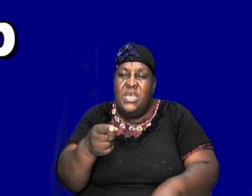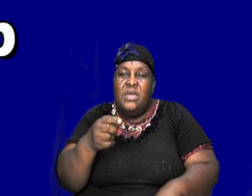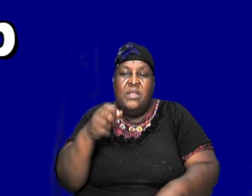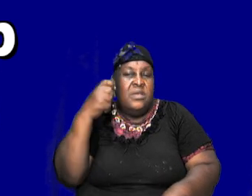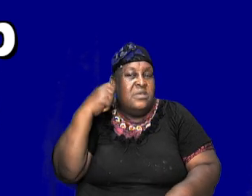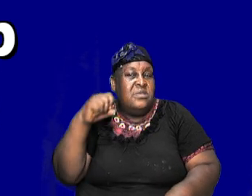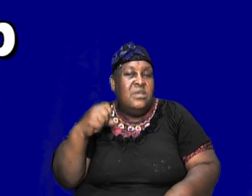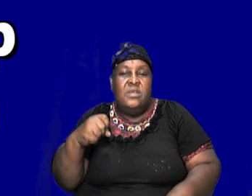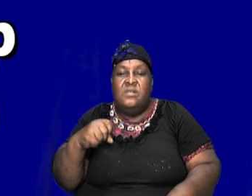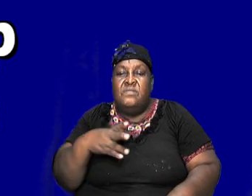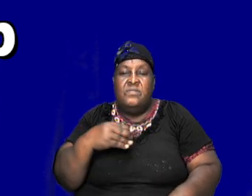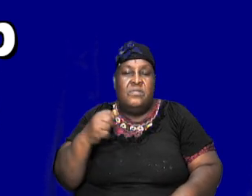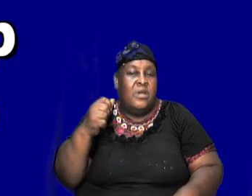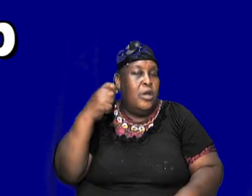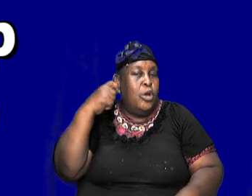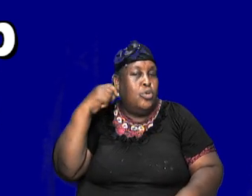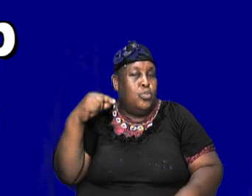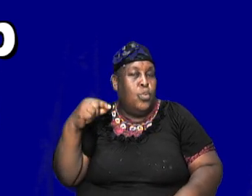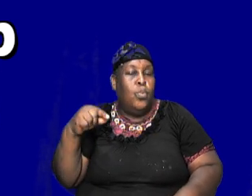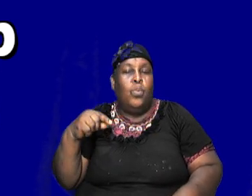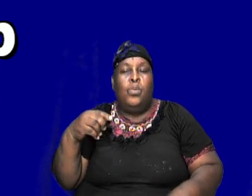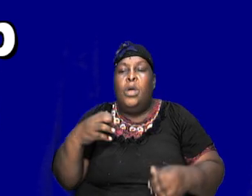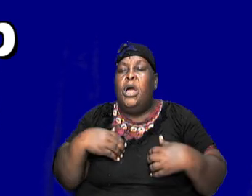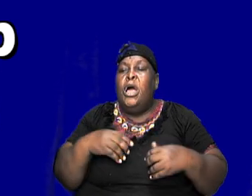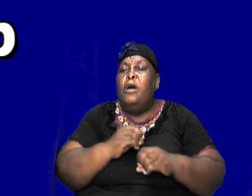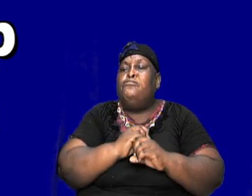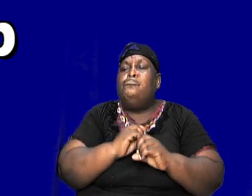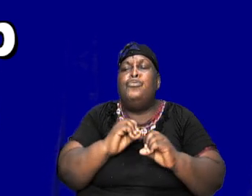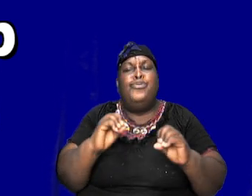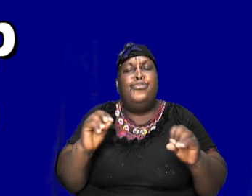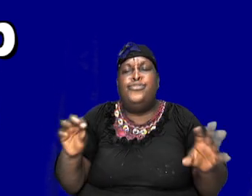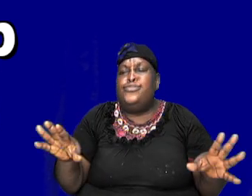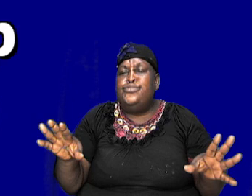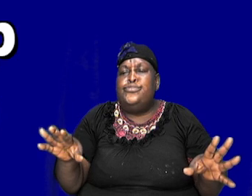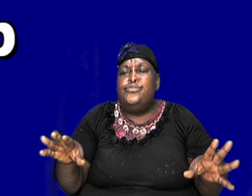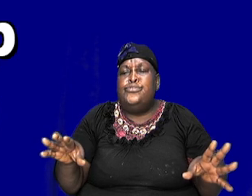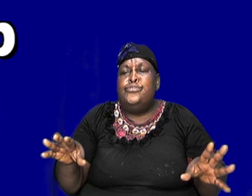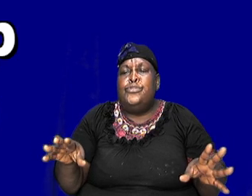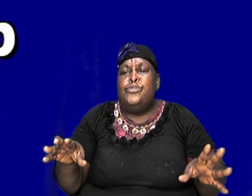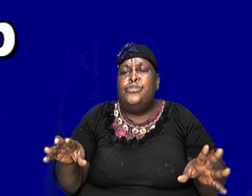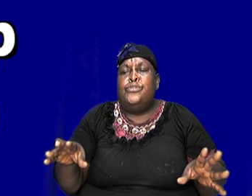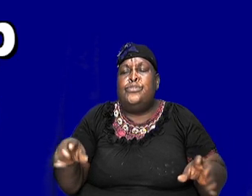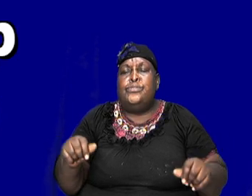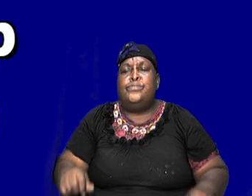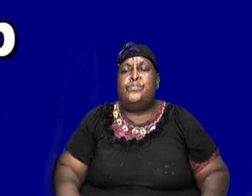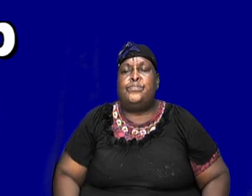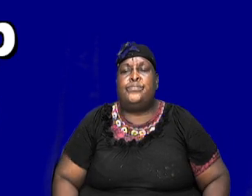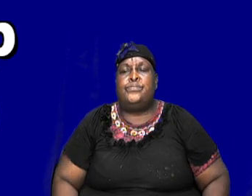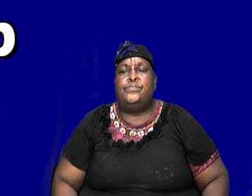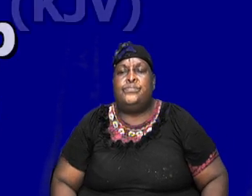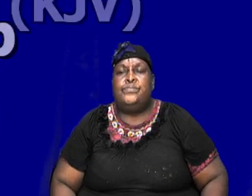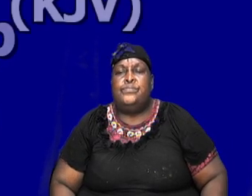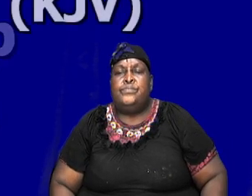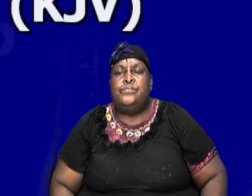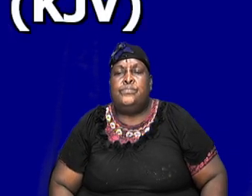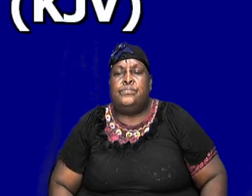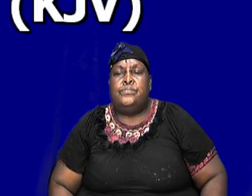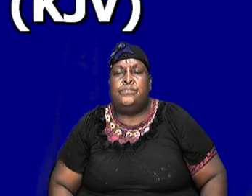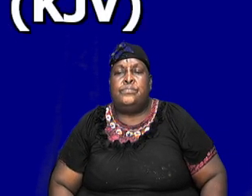Peter said, you know, the man approached Peter. If you could just go back a little, brother, so we can get the